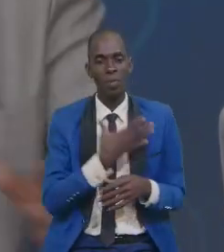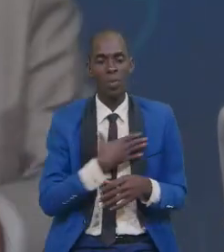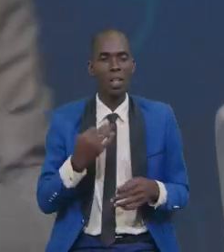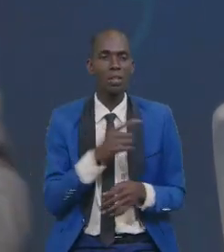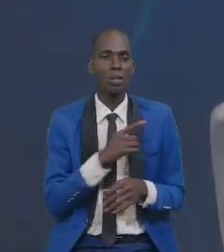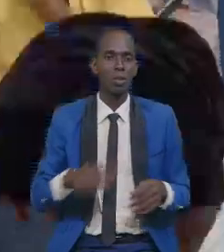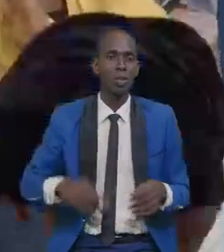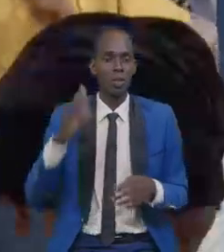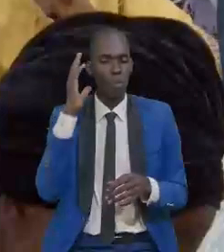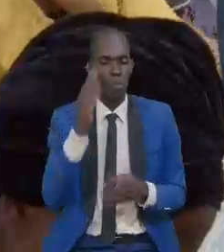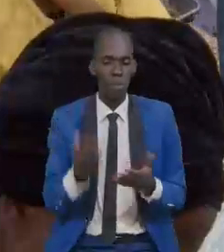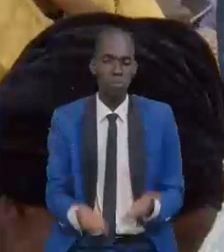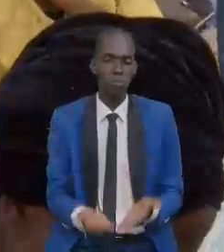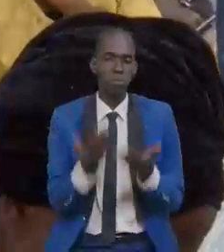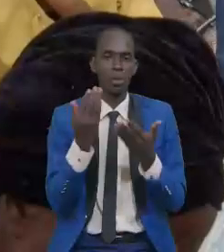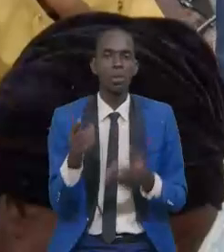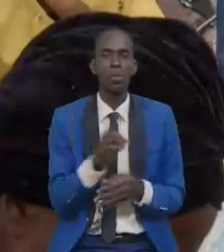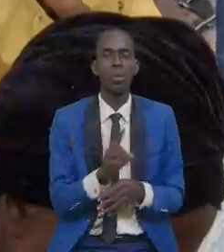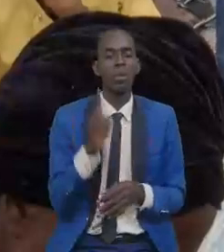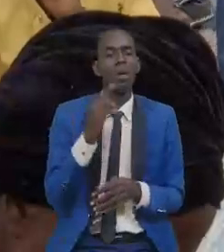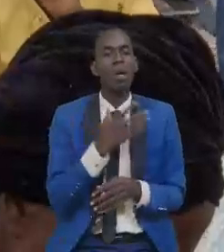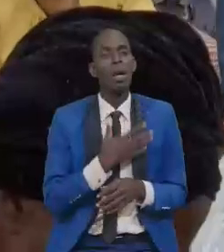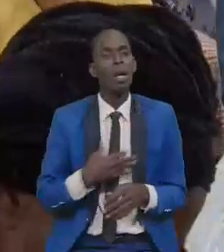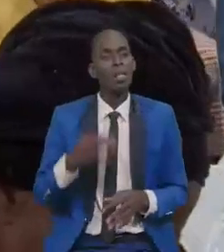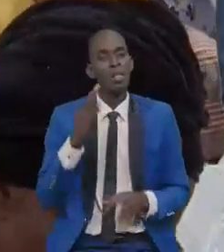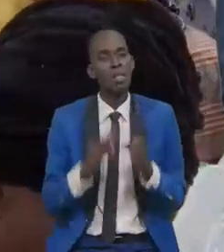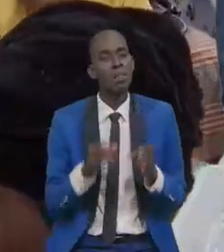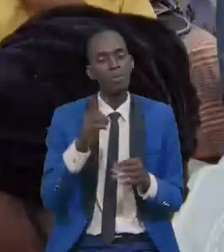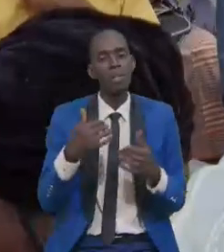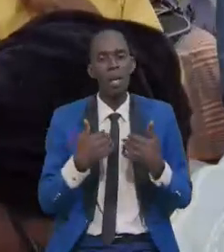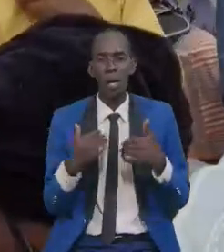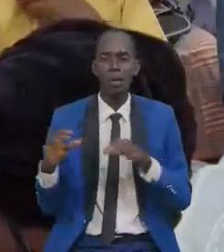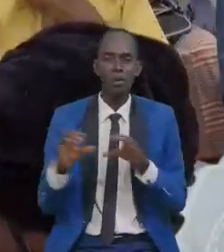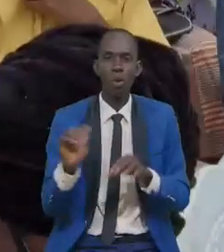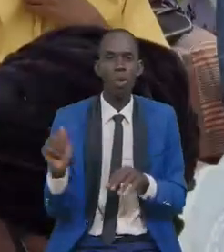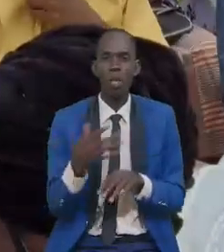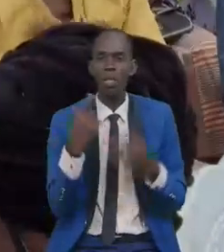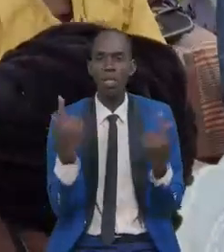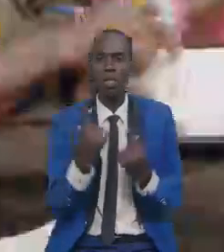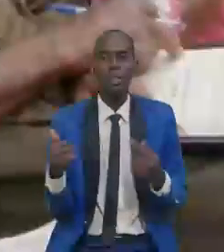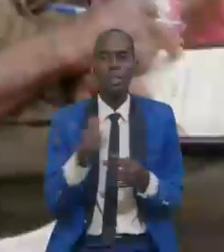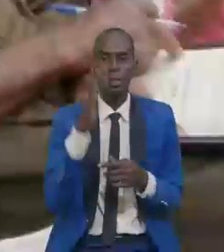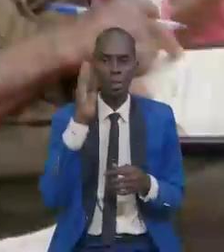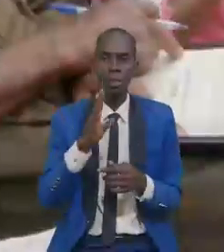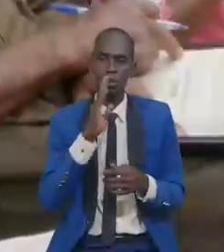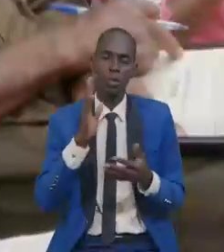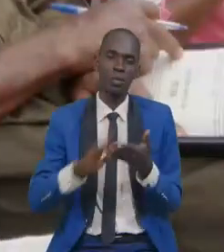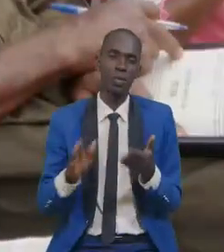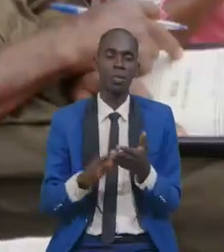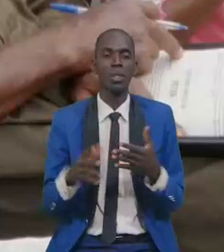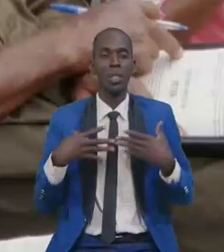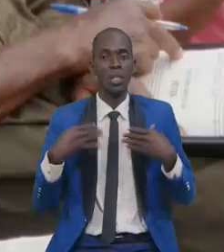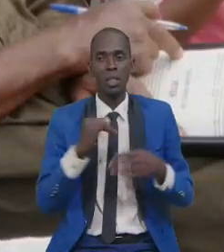at this. And if he has committed sins, they shall be forgiven him. Healing,